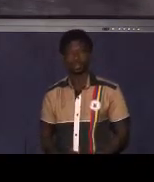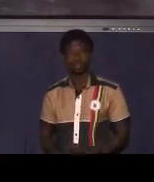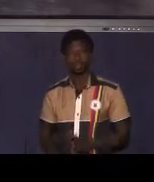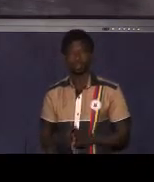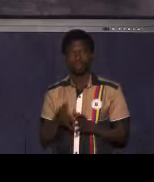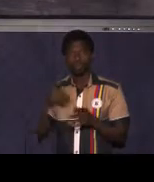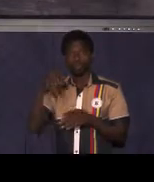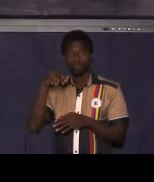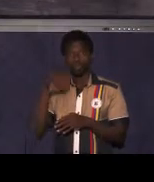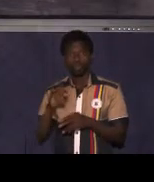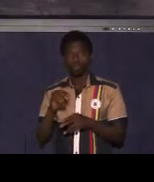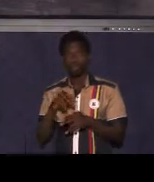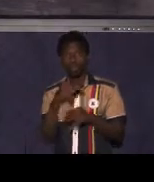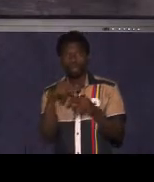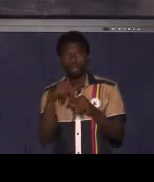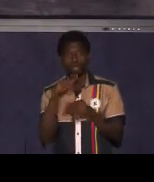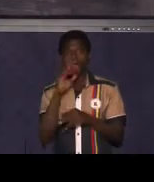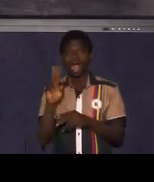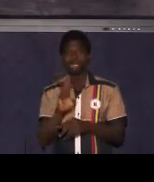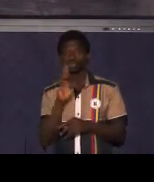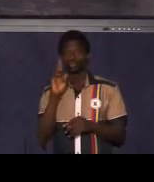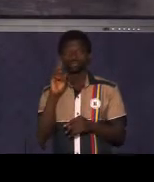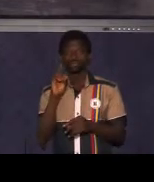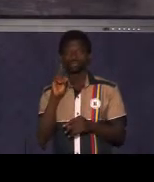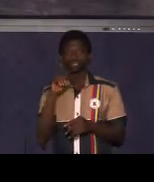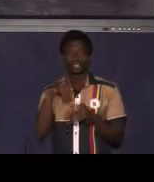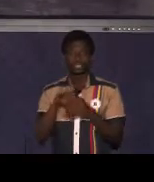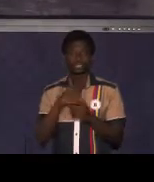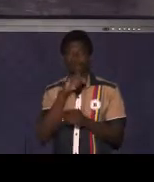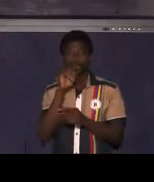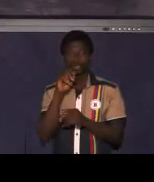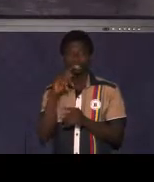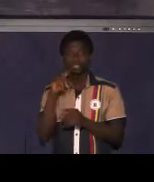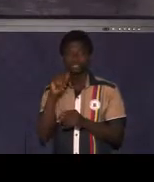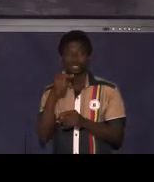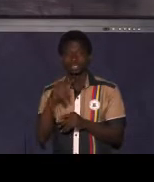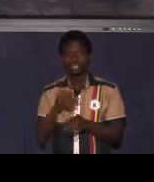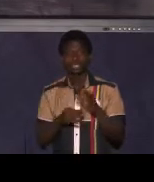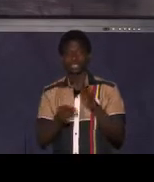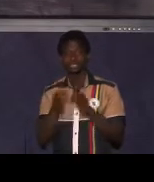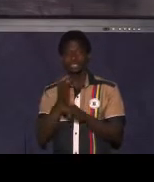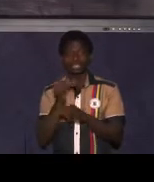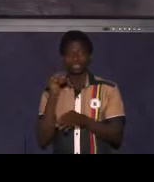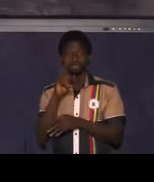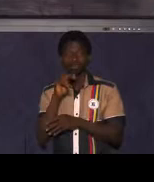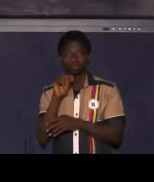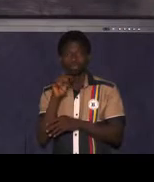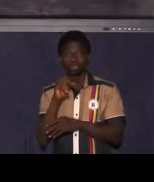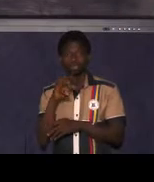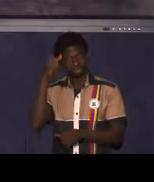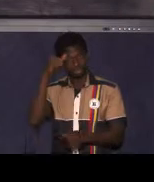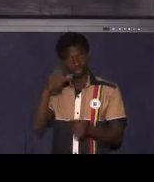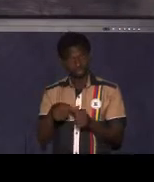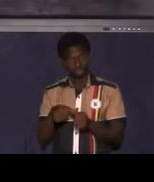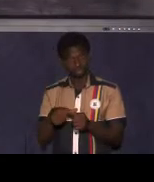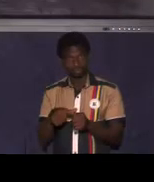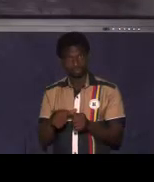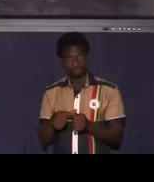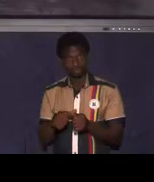Then, pronouns are used in question tags instead of noun. Remember what pronouns